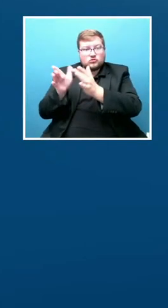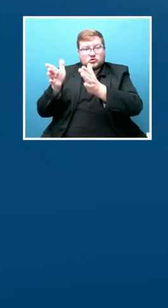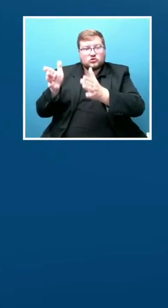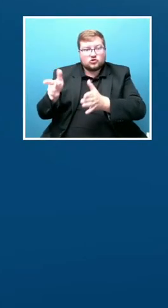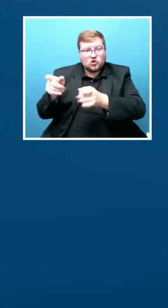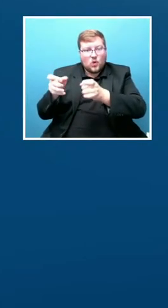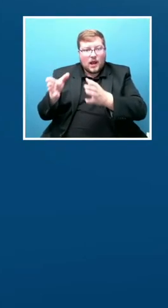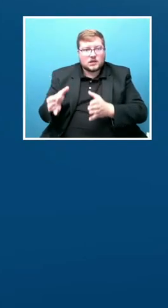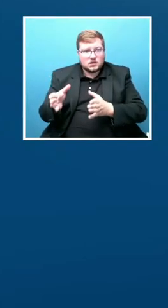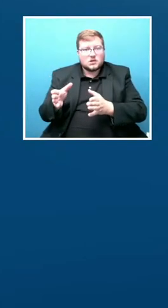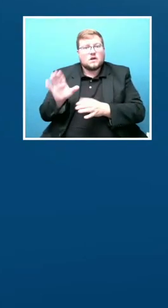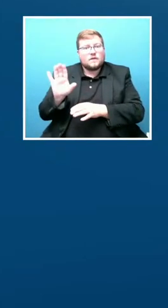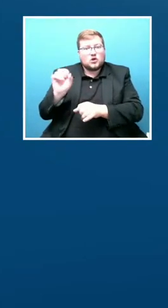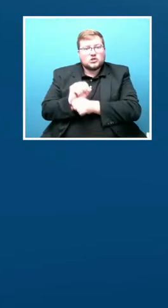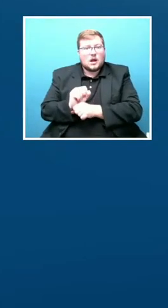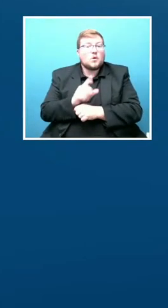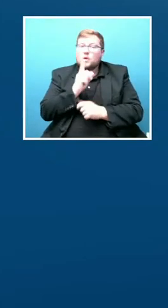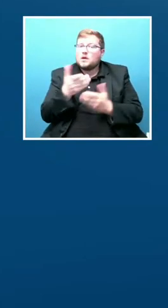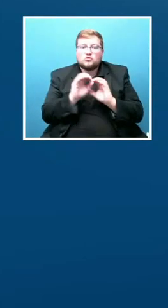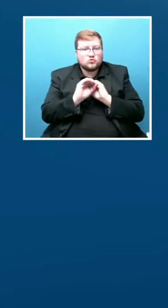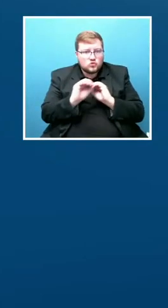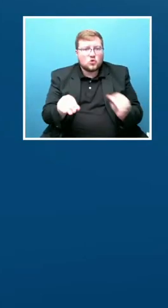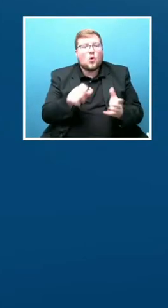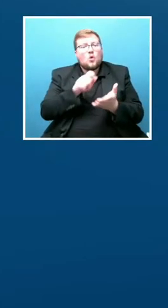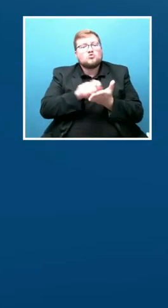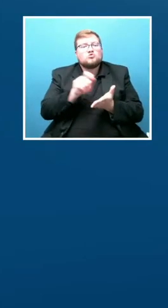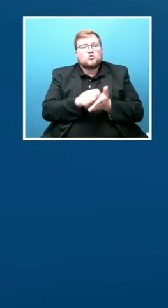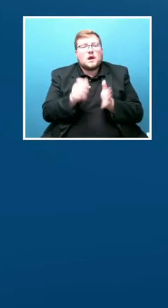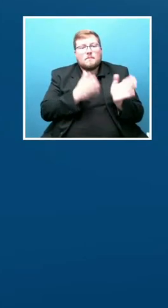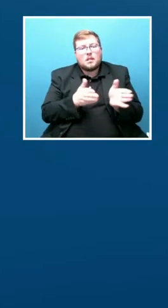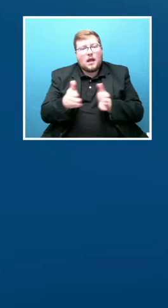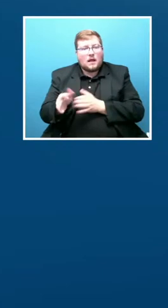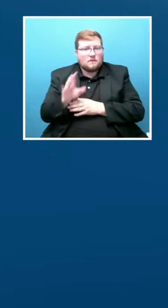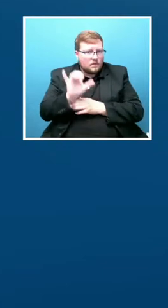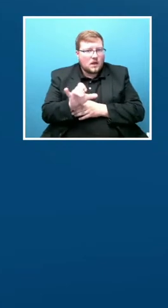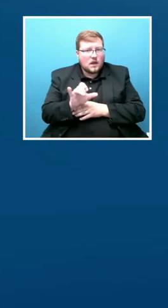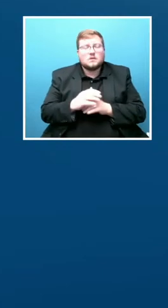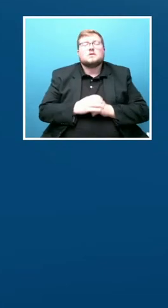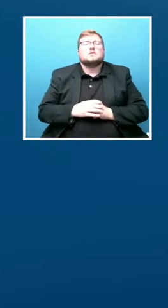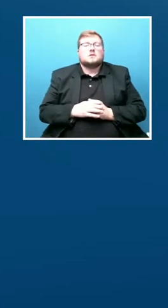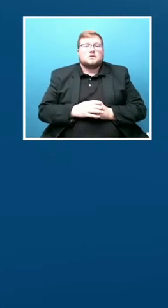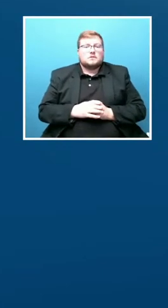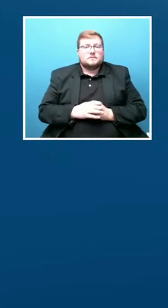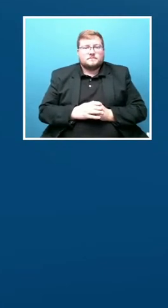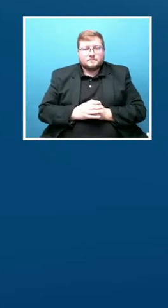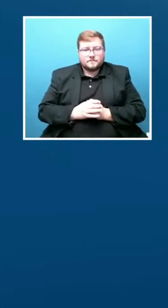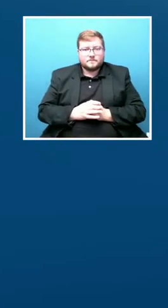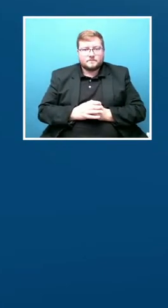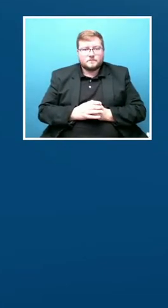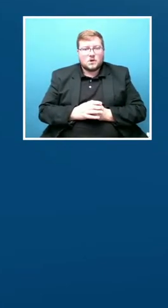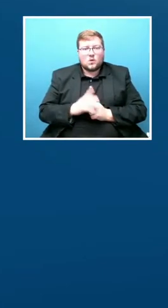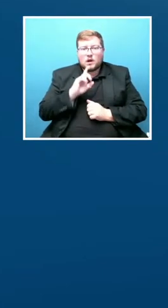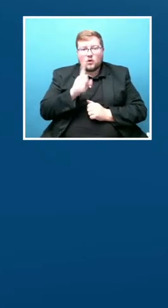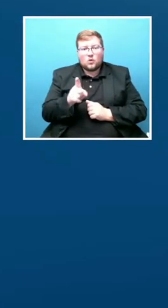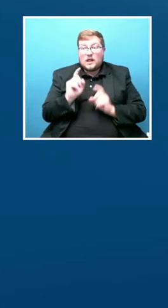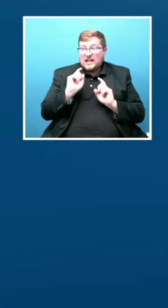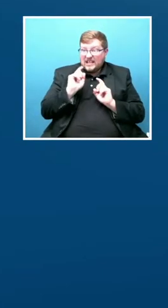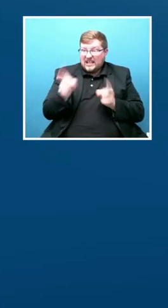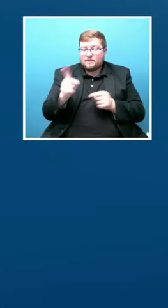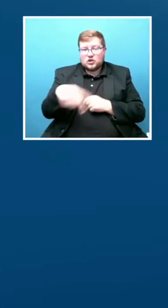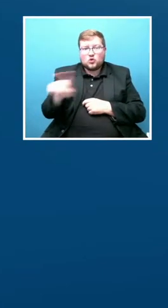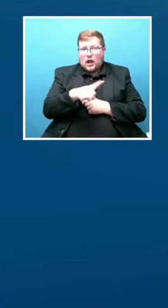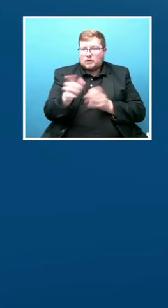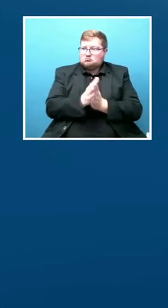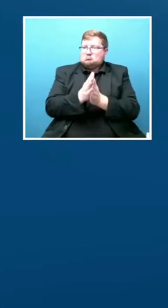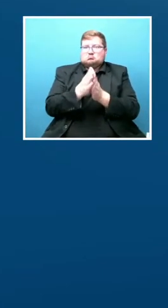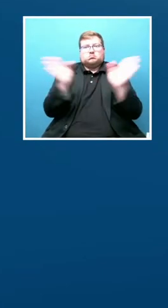isn't really a written plan laid out. We have given a great deal of latitude and leeway